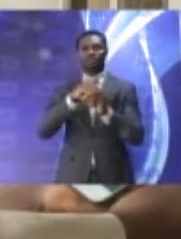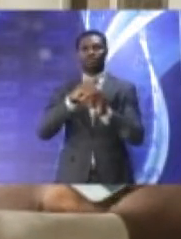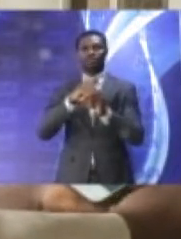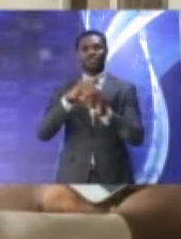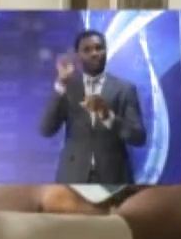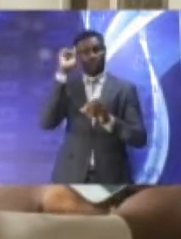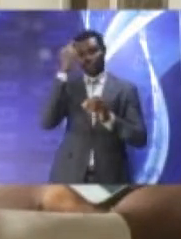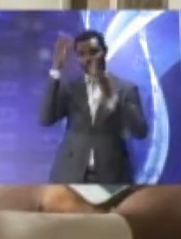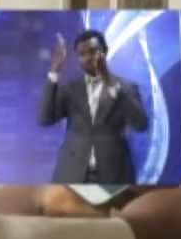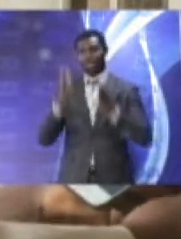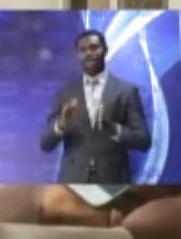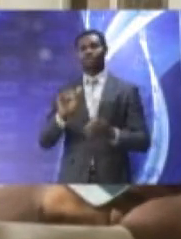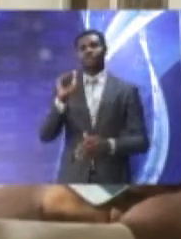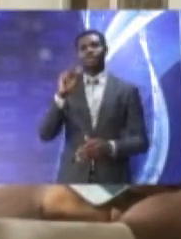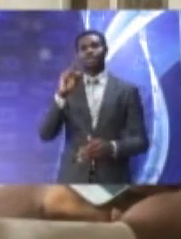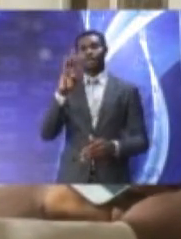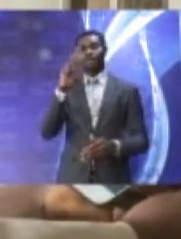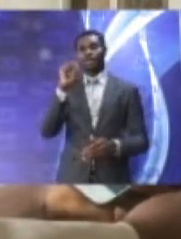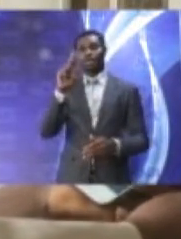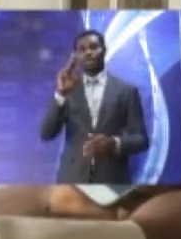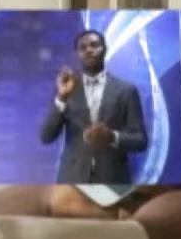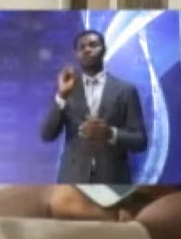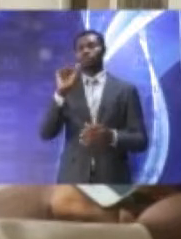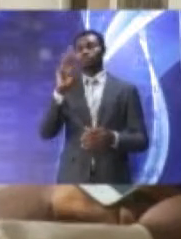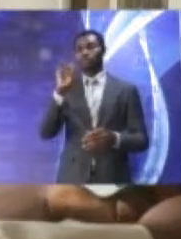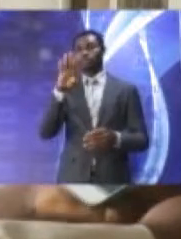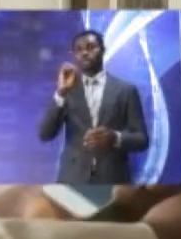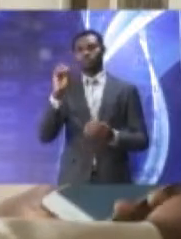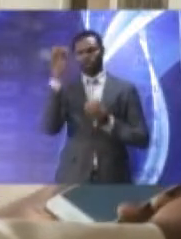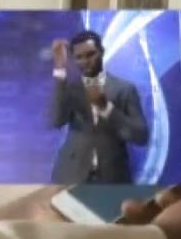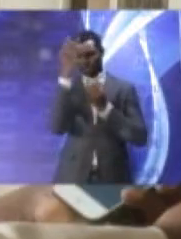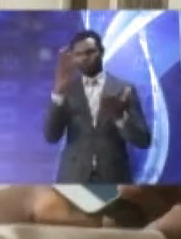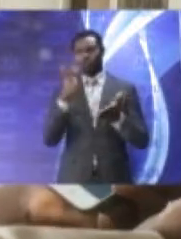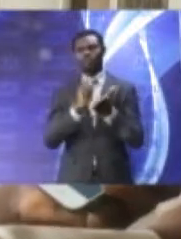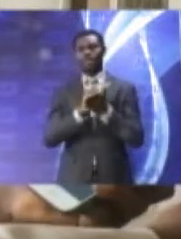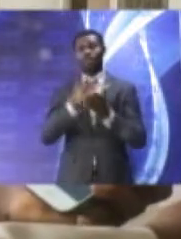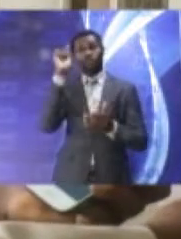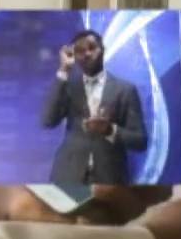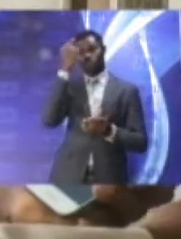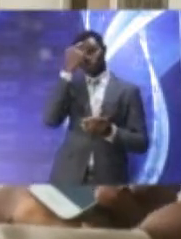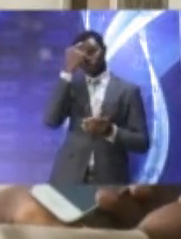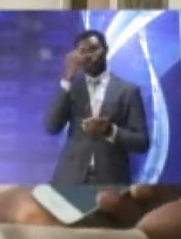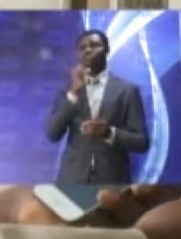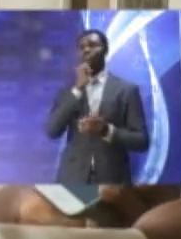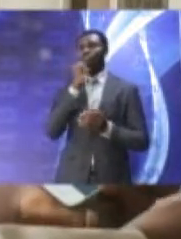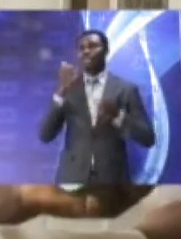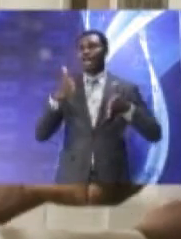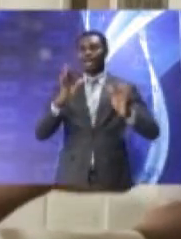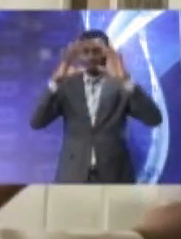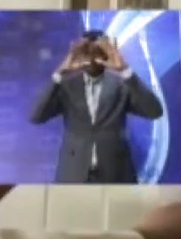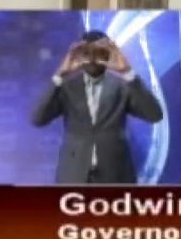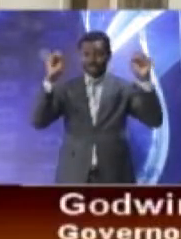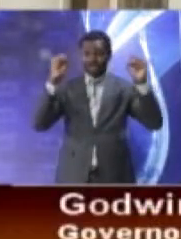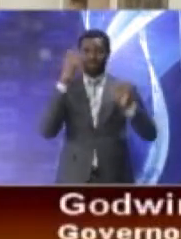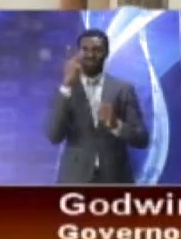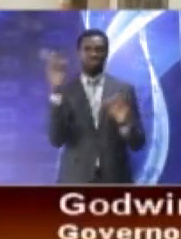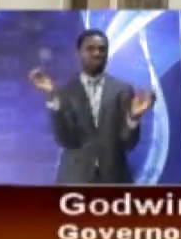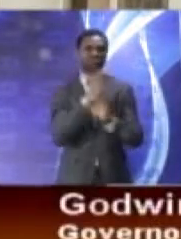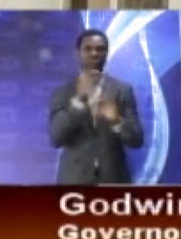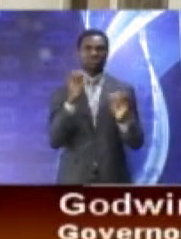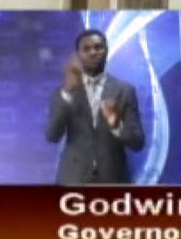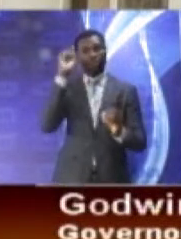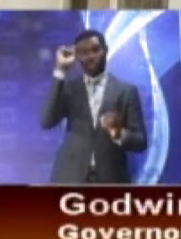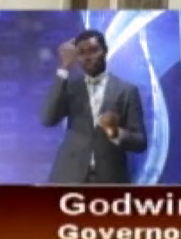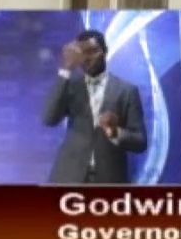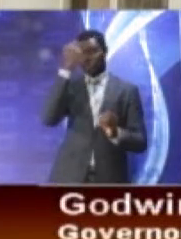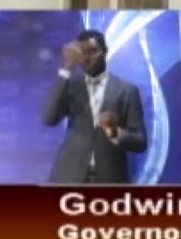Sambo reports that Governor Obaseki was not, however, granted audience by the president. The governor was